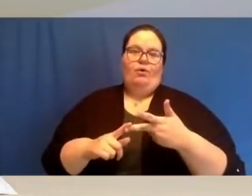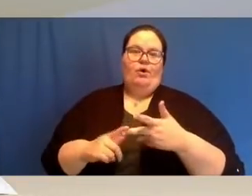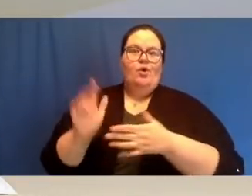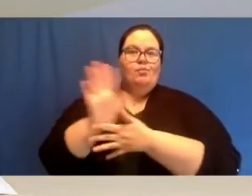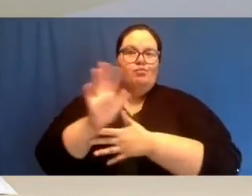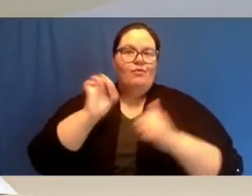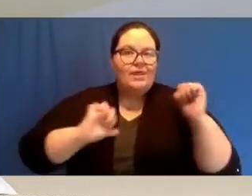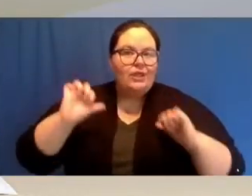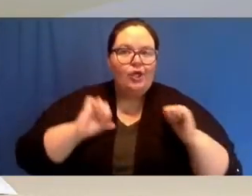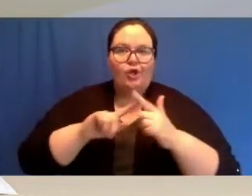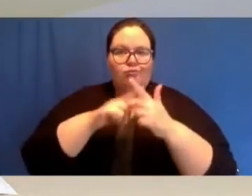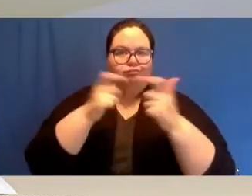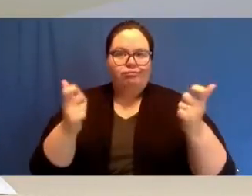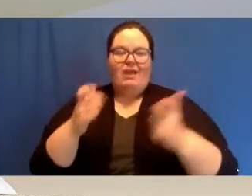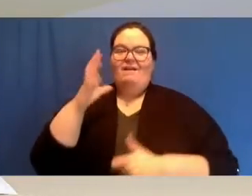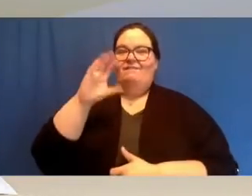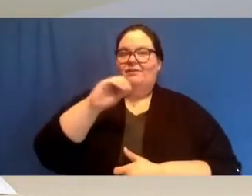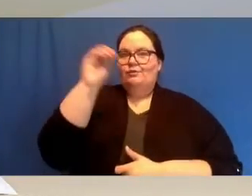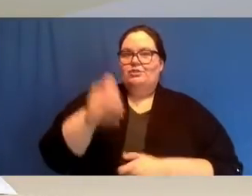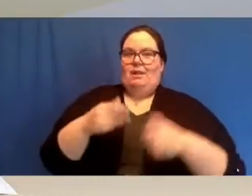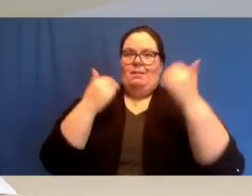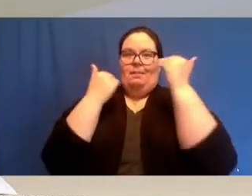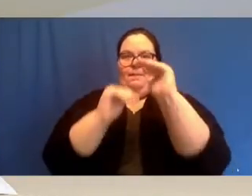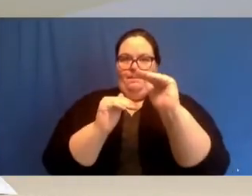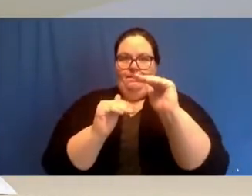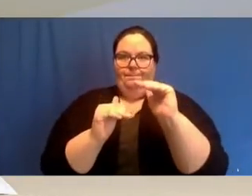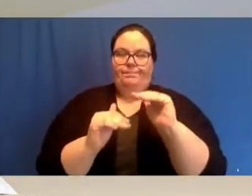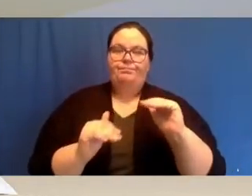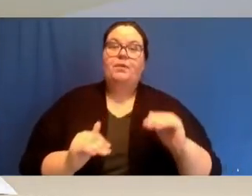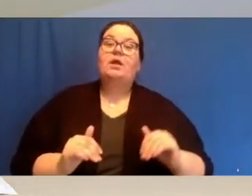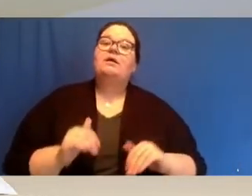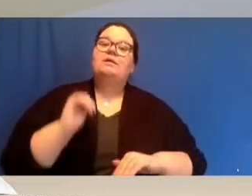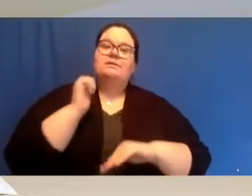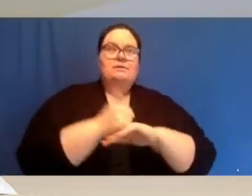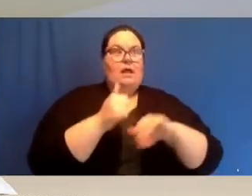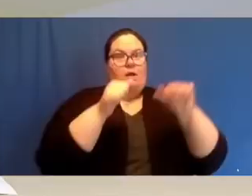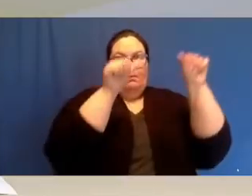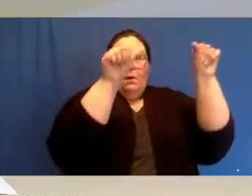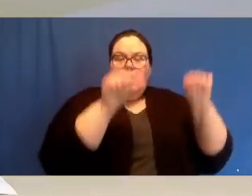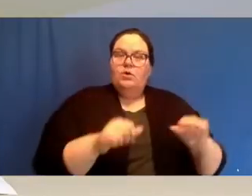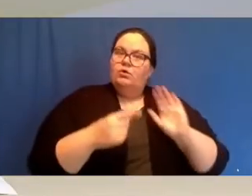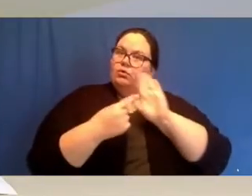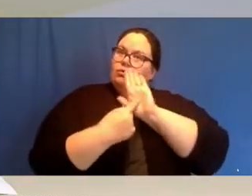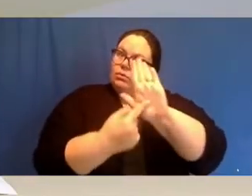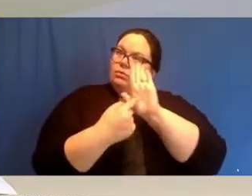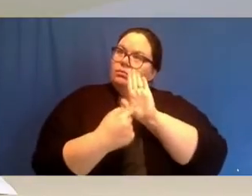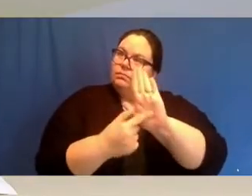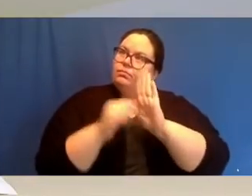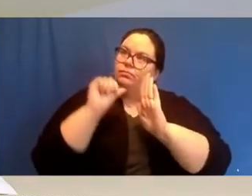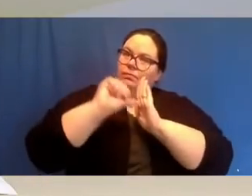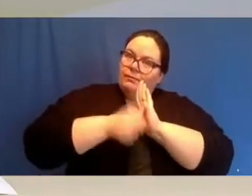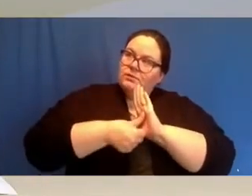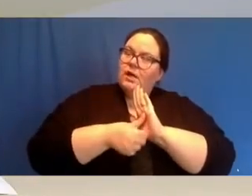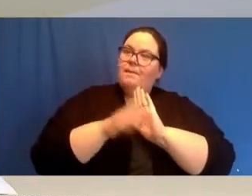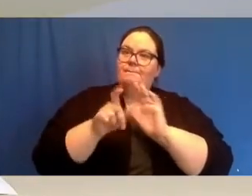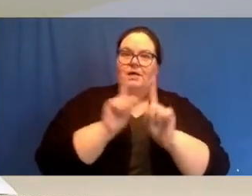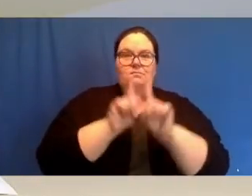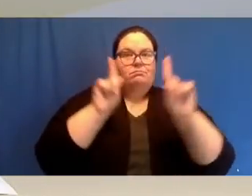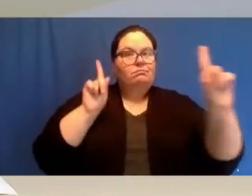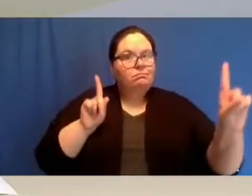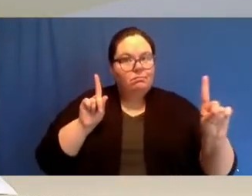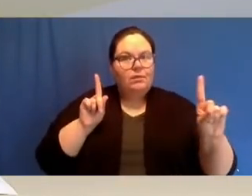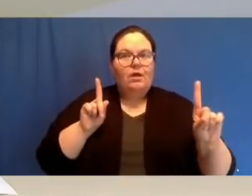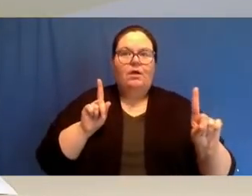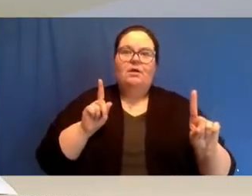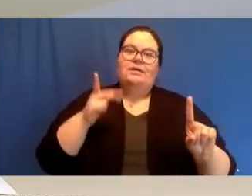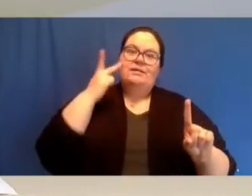are responsible to put measures in place to remind patrons of the requirement to maintain physical distancing, including signage and floor